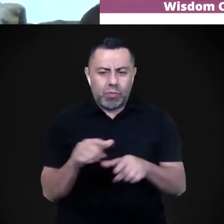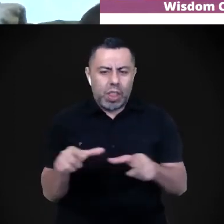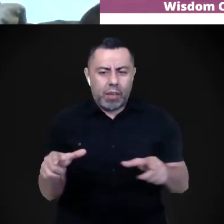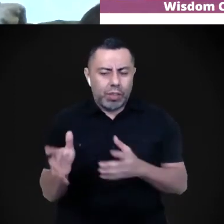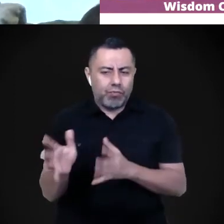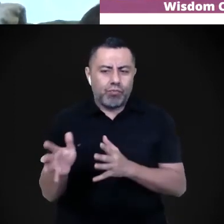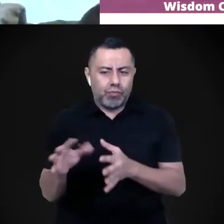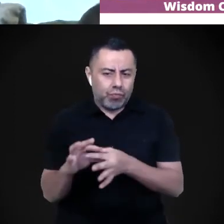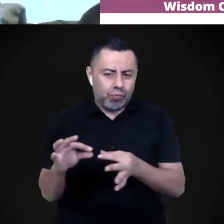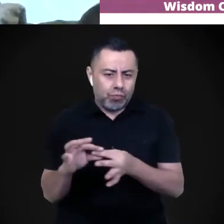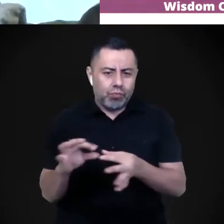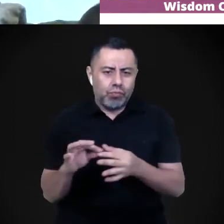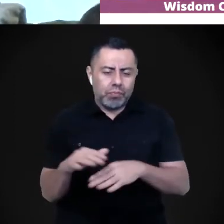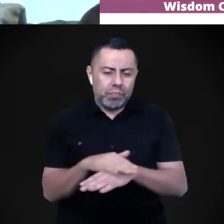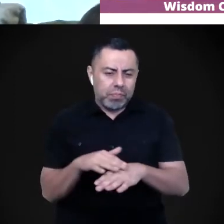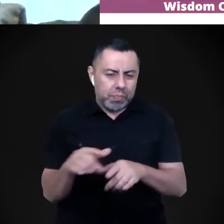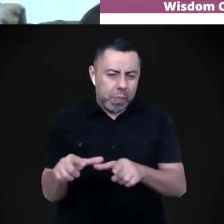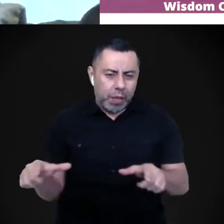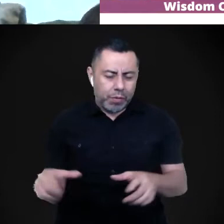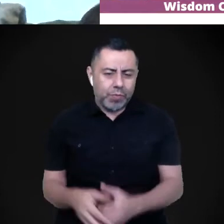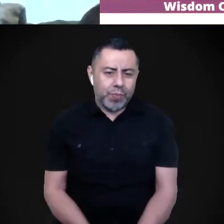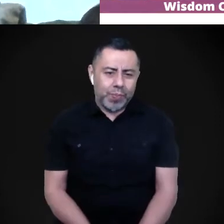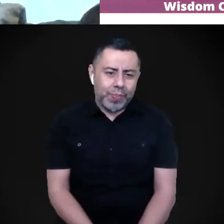Not a chinan, he like a halia,